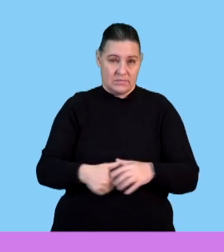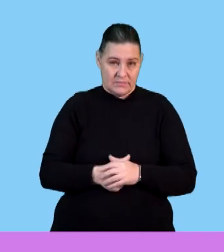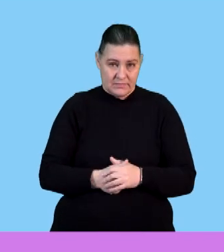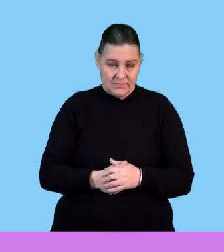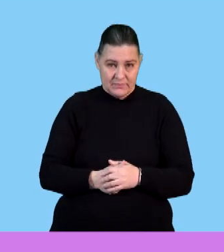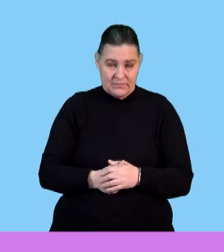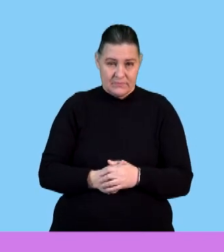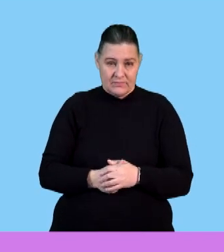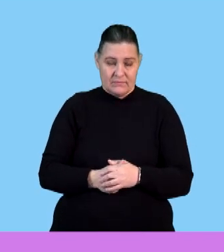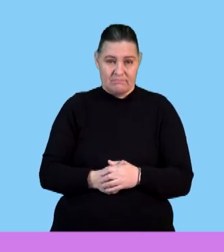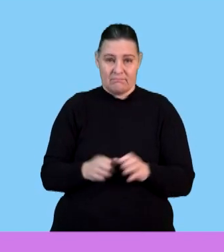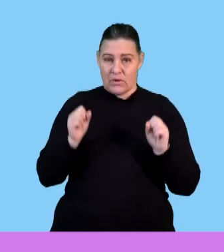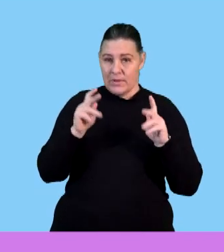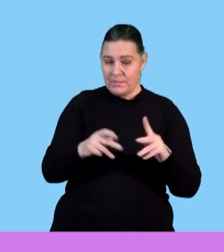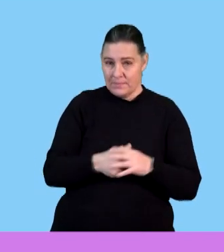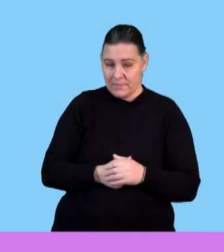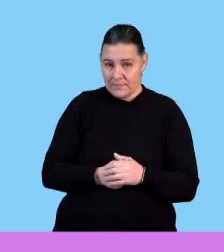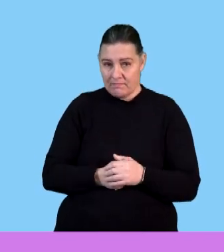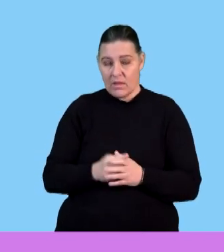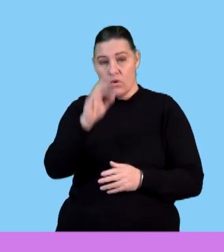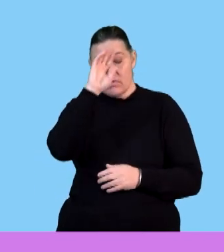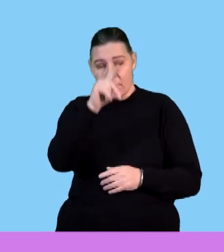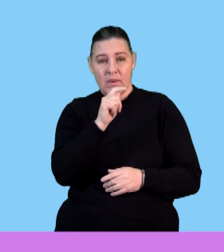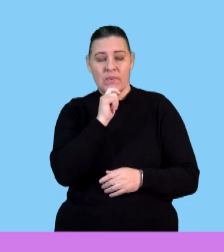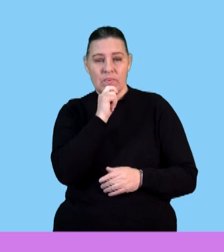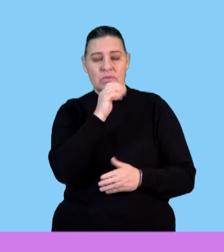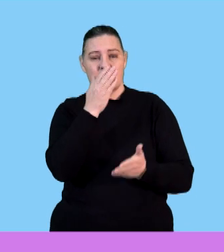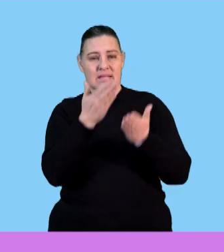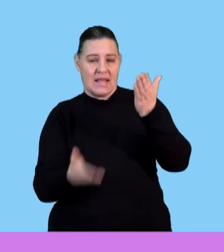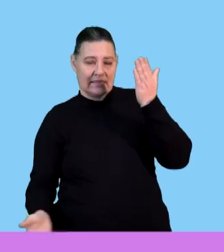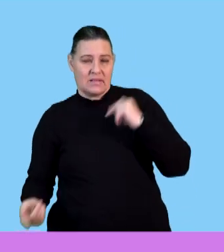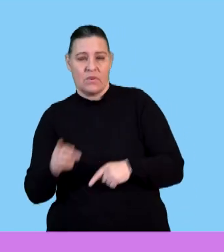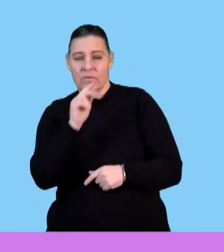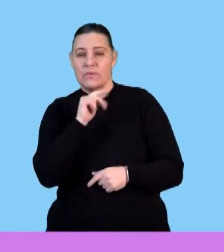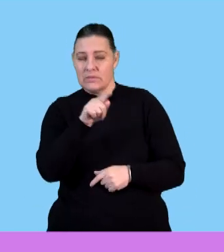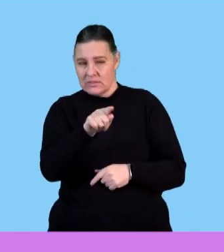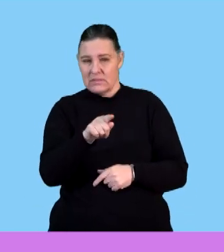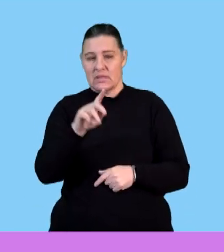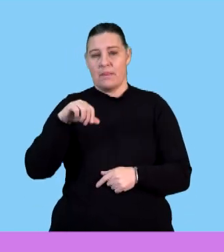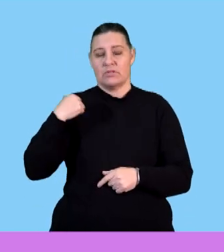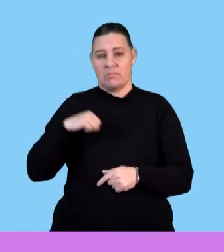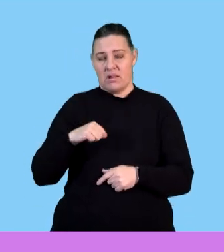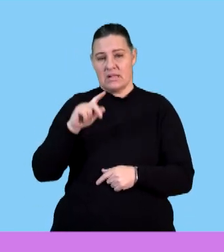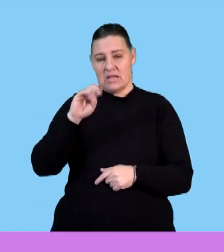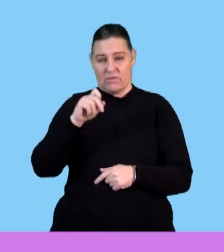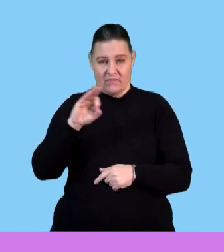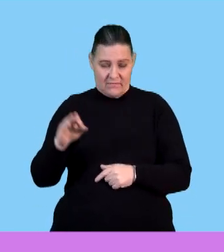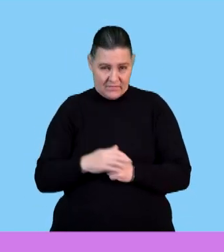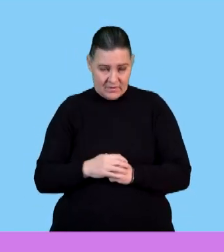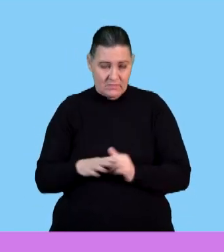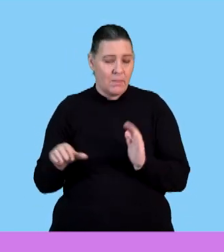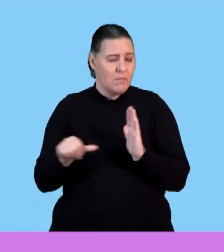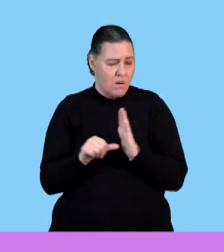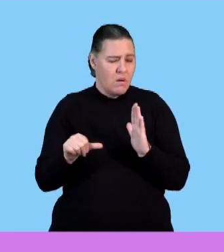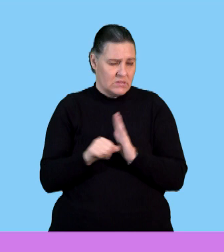account. All right. Remember to use a sliding scale, please, when looking at municipal tariffs. Very important.